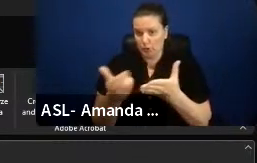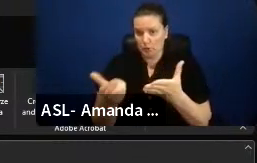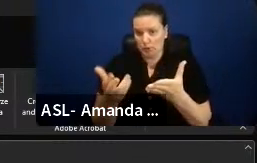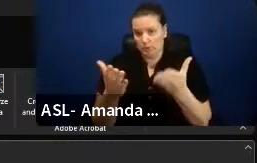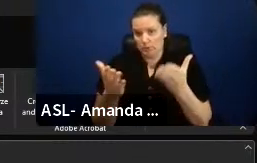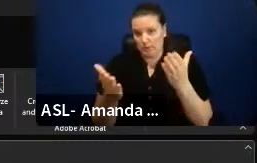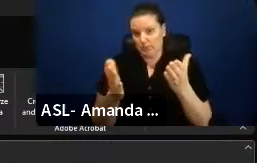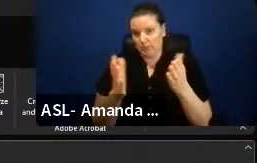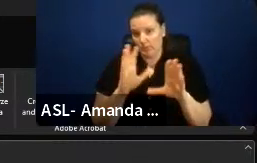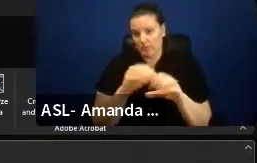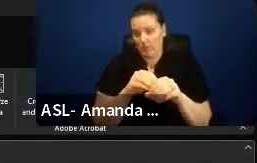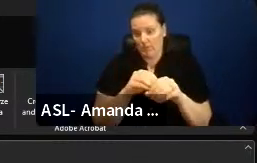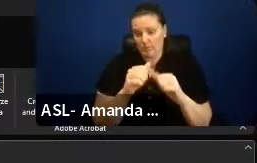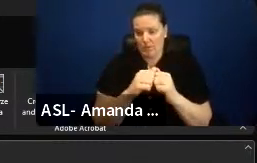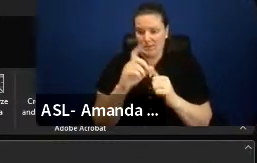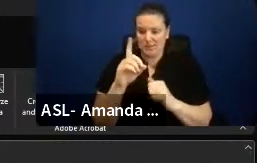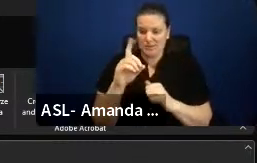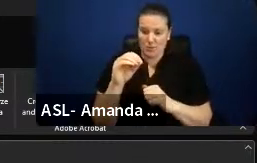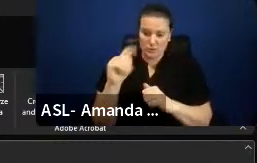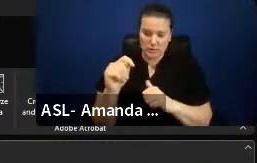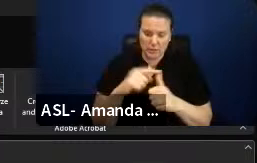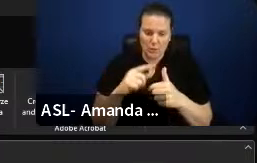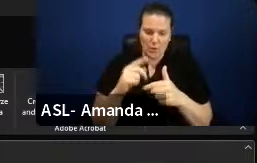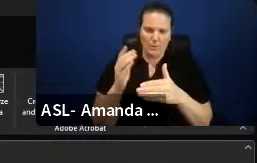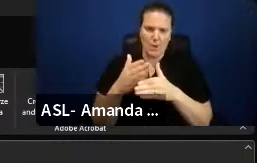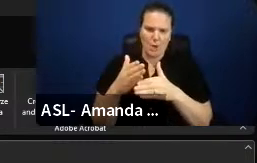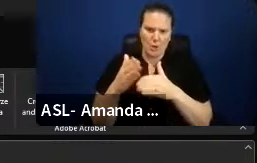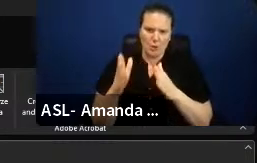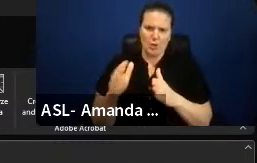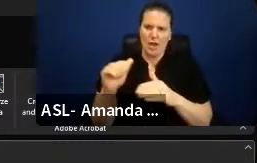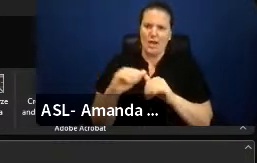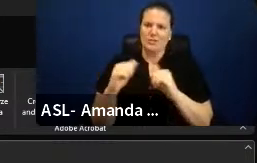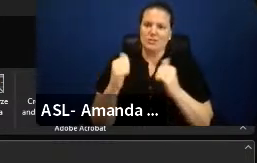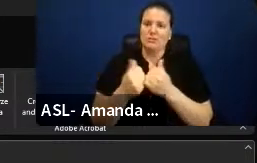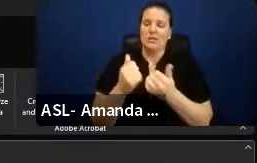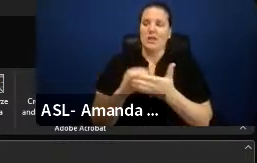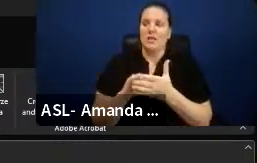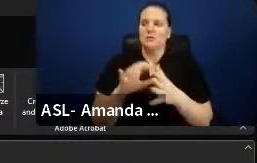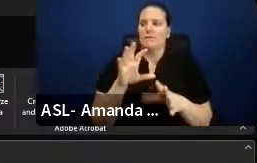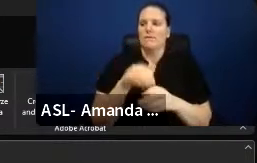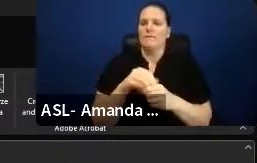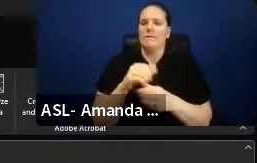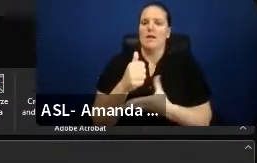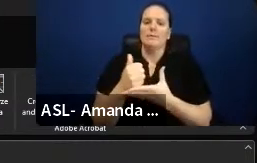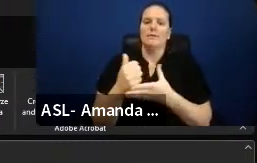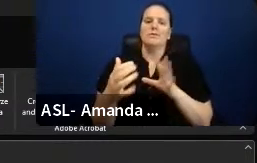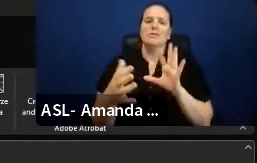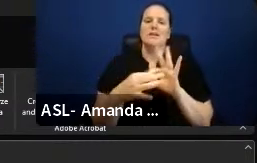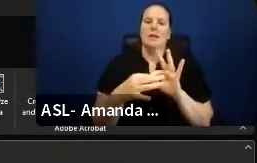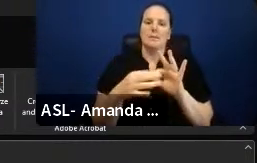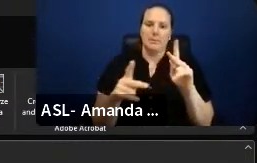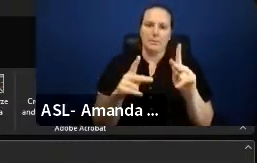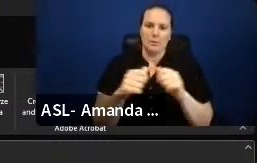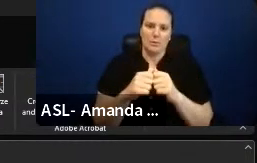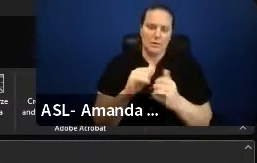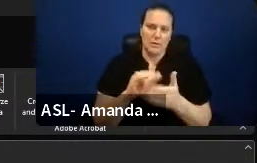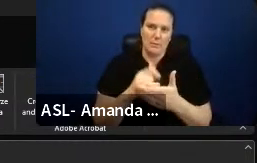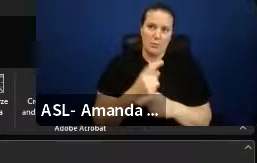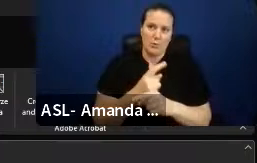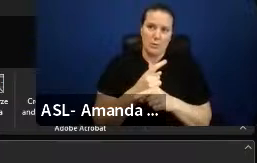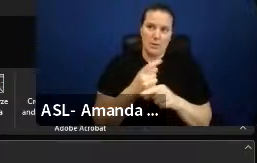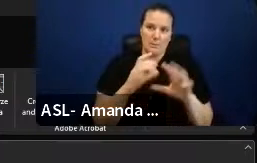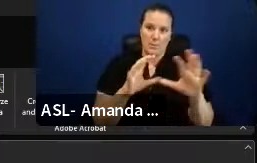live within the DOTs or the partner agencies. And so that would be part of this, is helping to connect folks with that appropriate party.